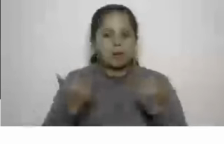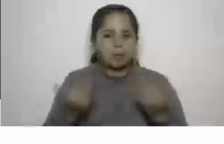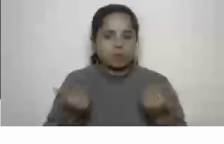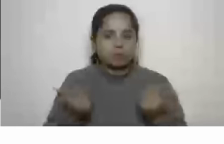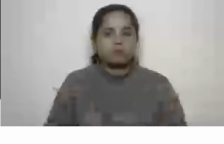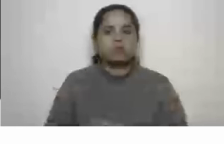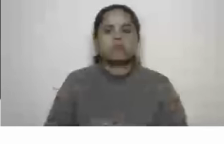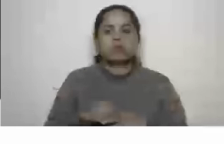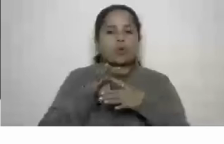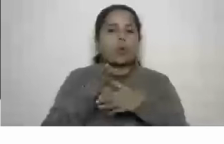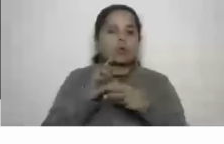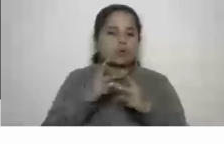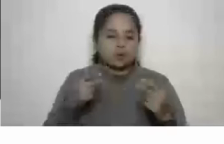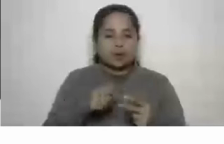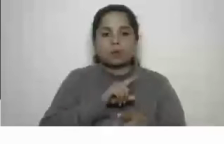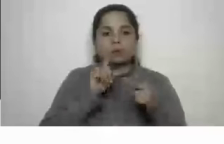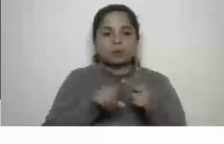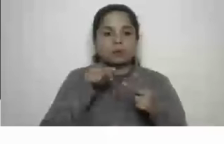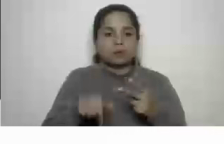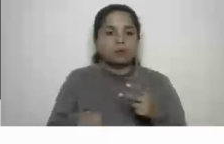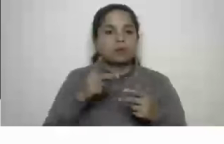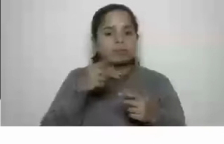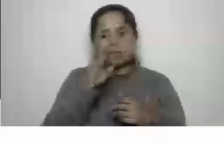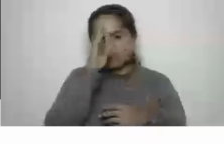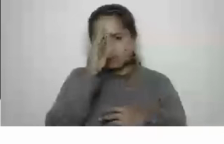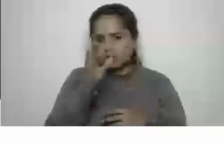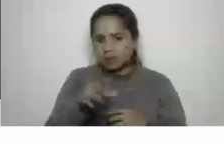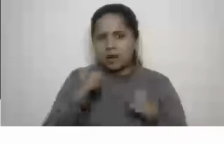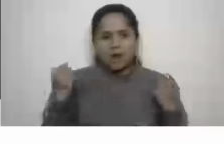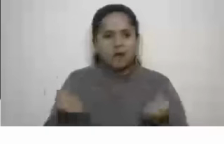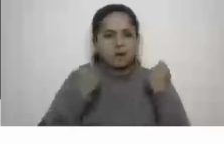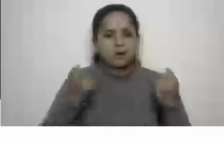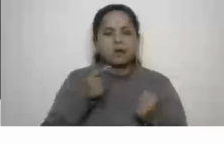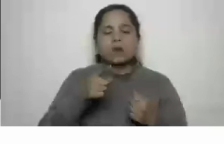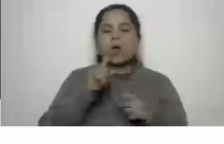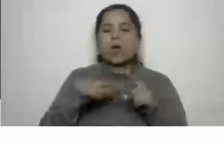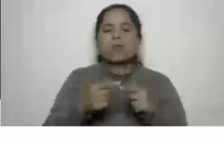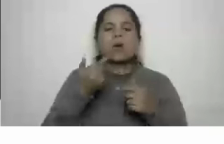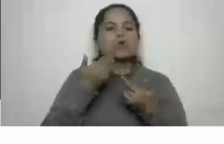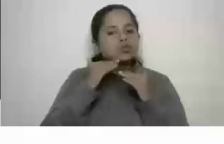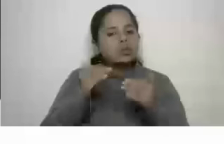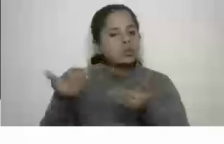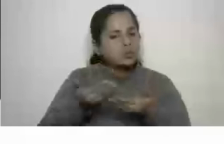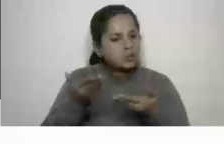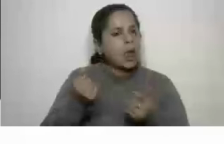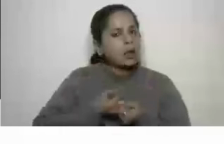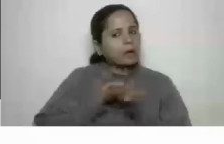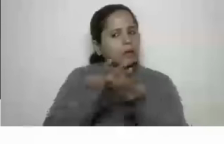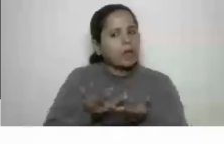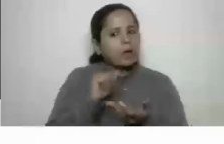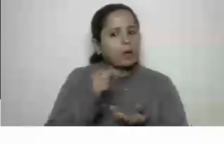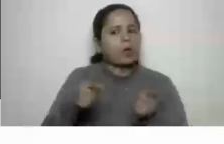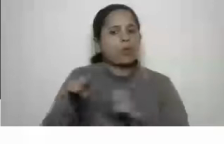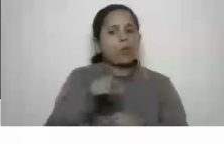And here's the second activity, which is quite straightforward one. It is about inviting students to express through either